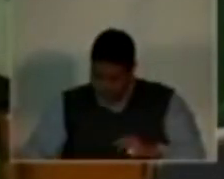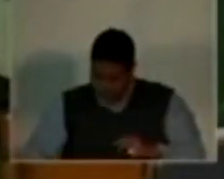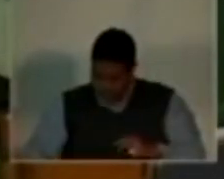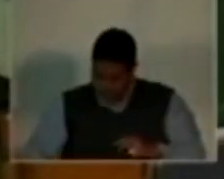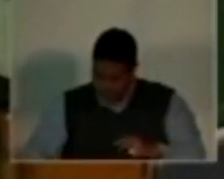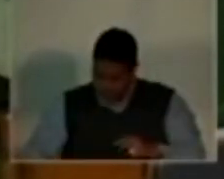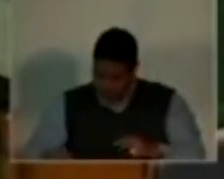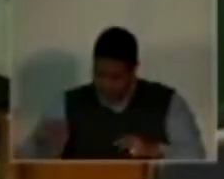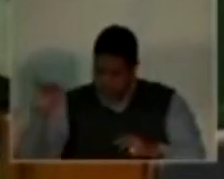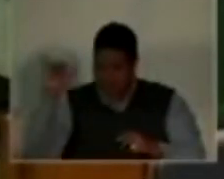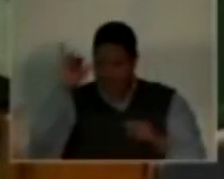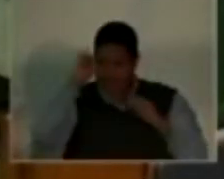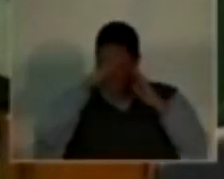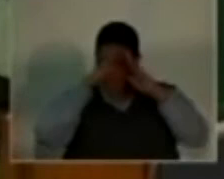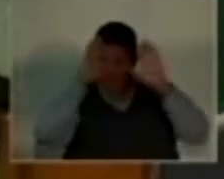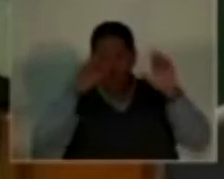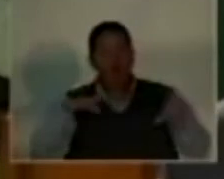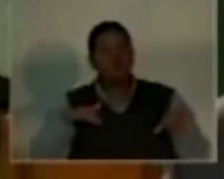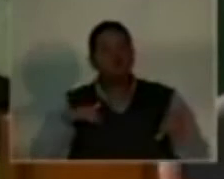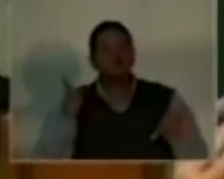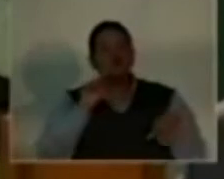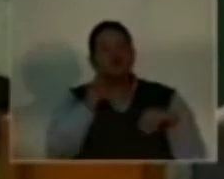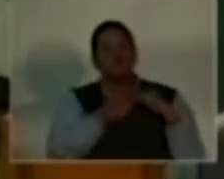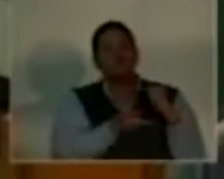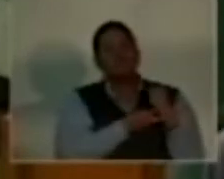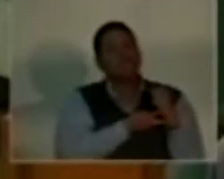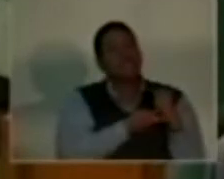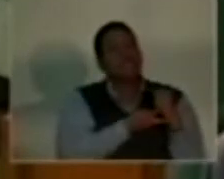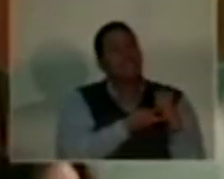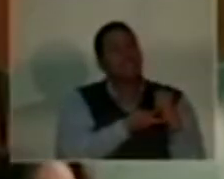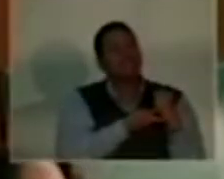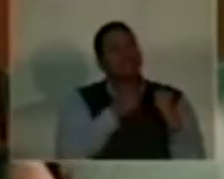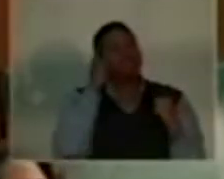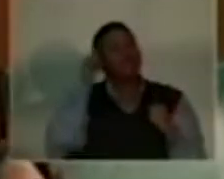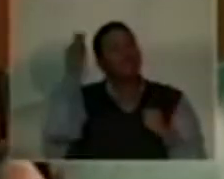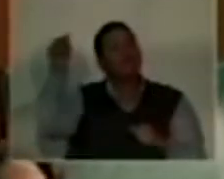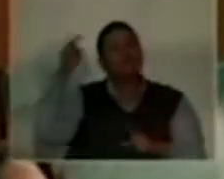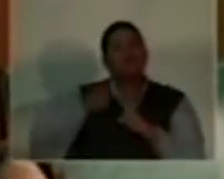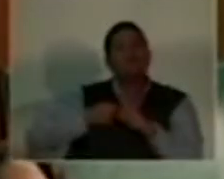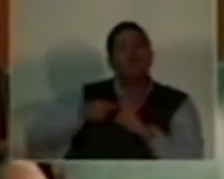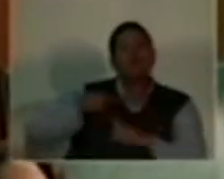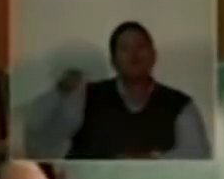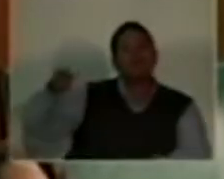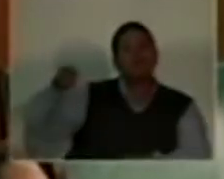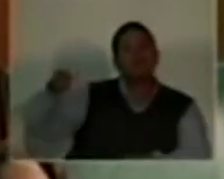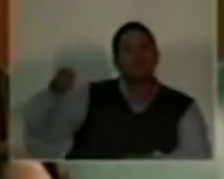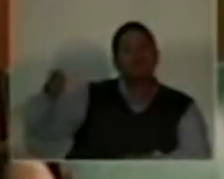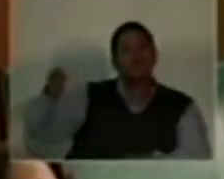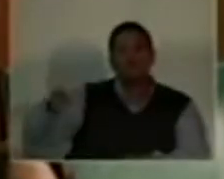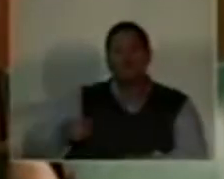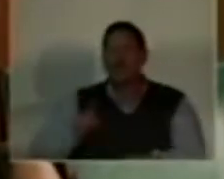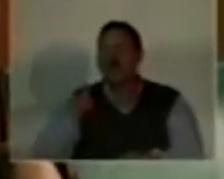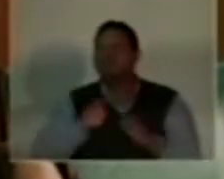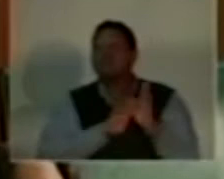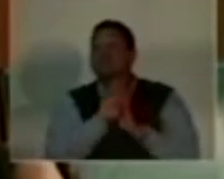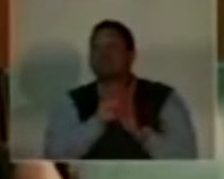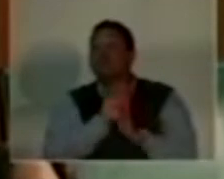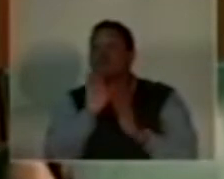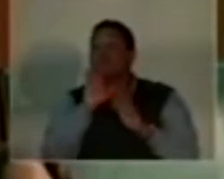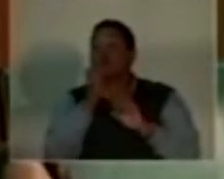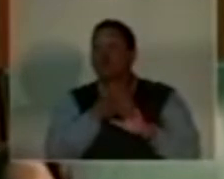like a house where you save towards a mortgage, we have to develop the culture in